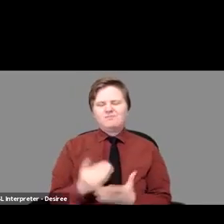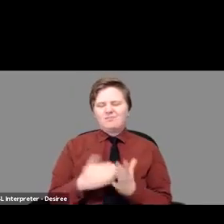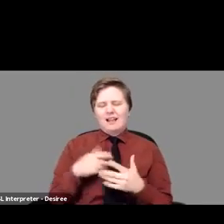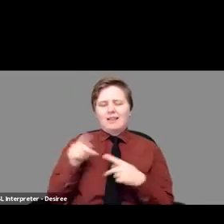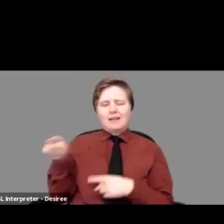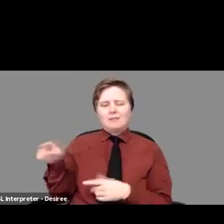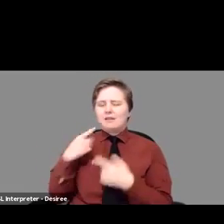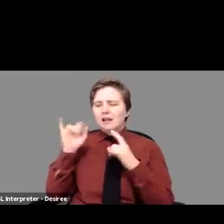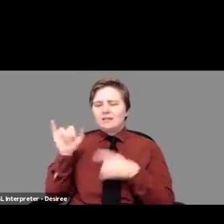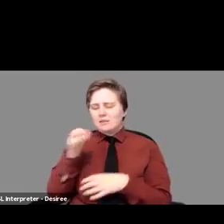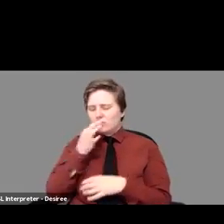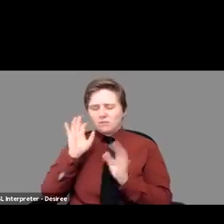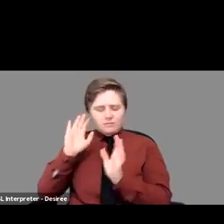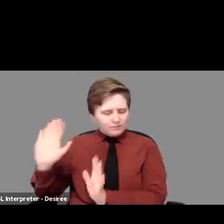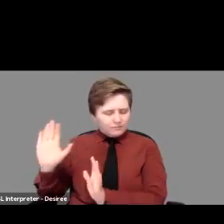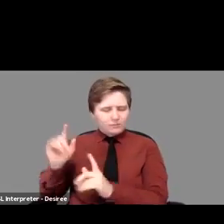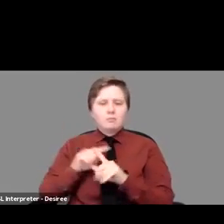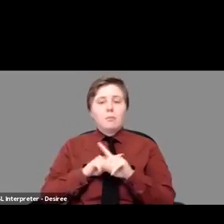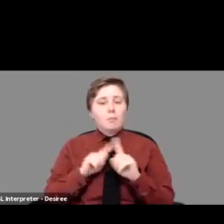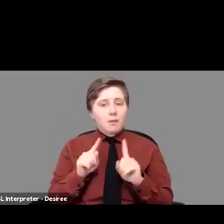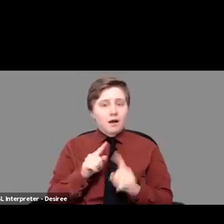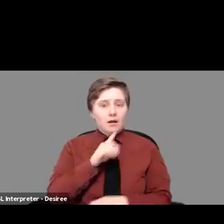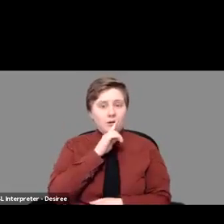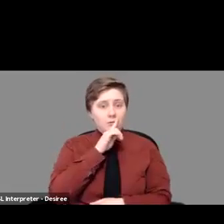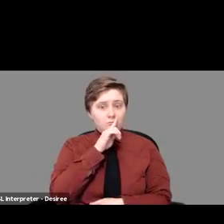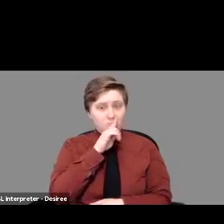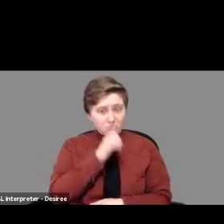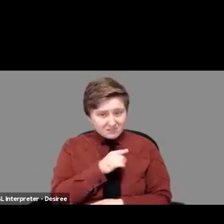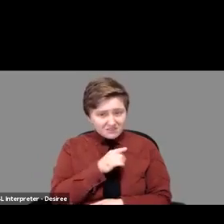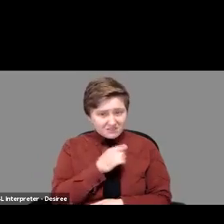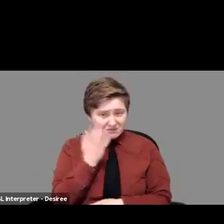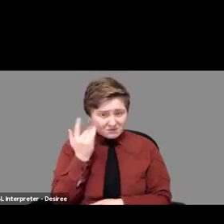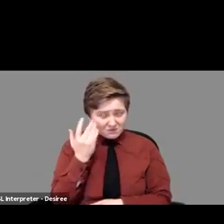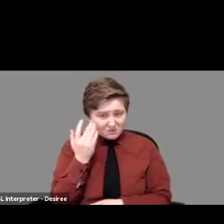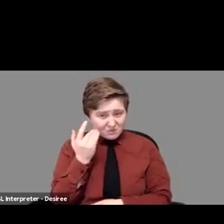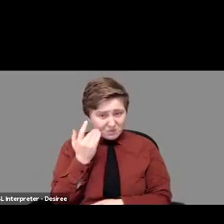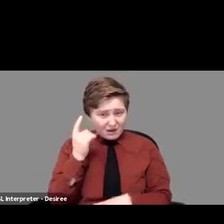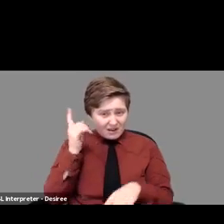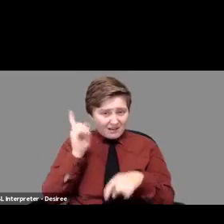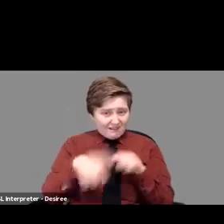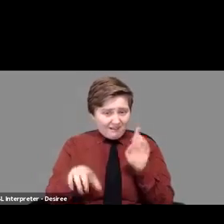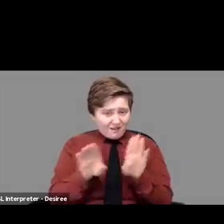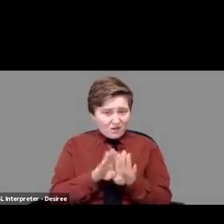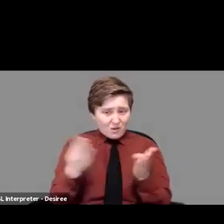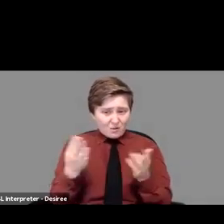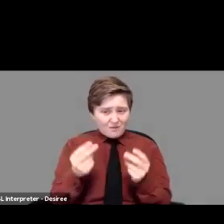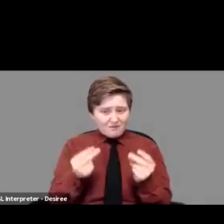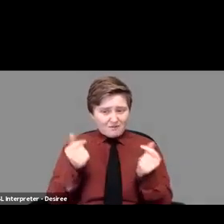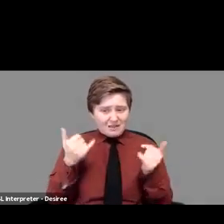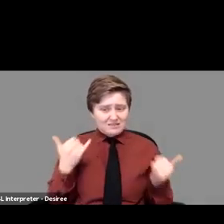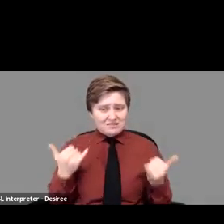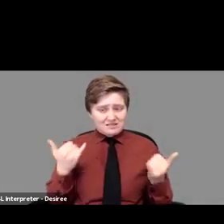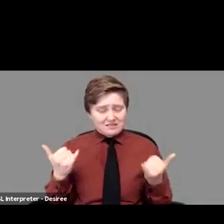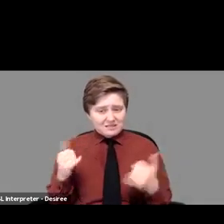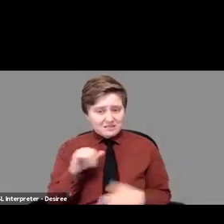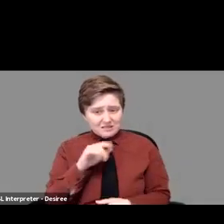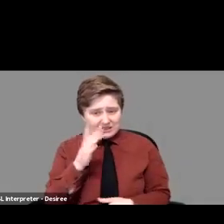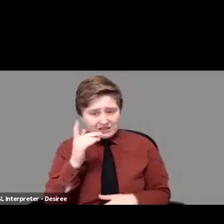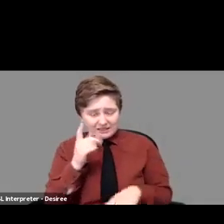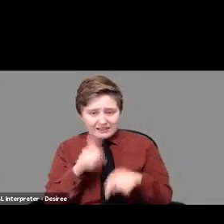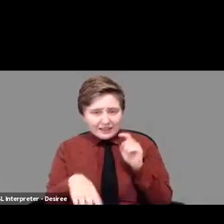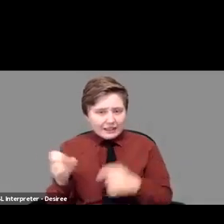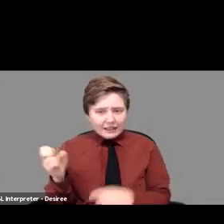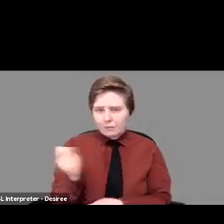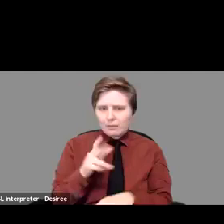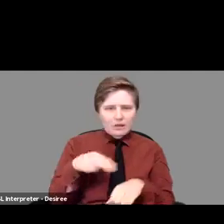that here in a half an hour. But the reality is the reason that we can't open more quickly and we can't sort of return